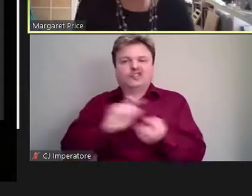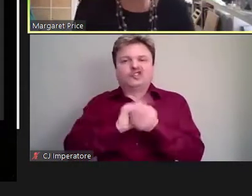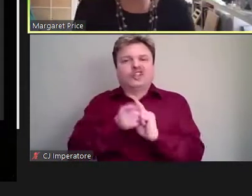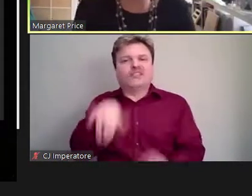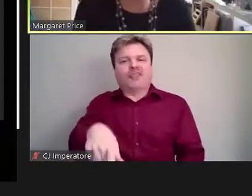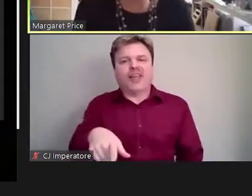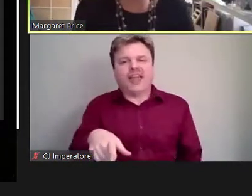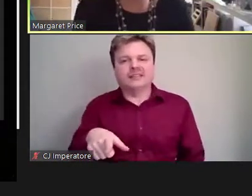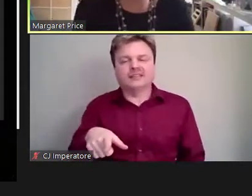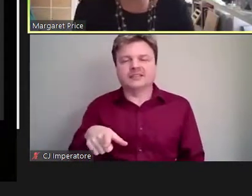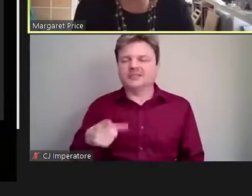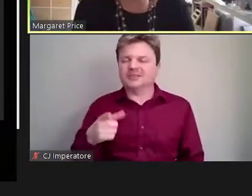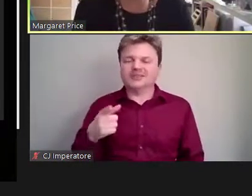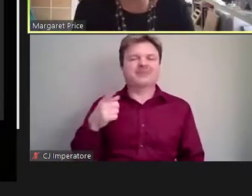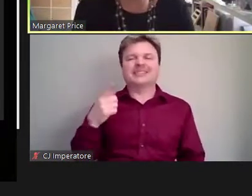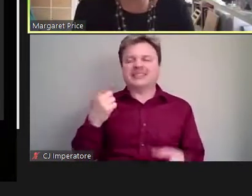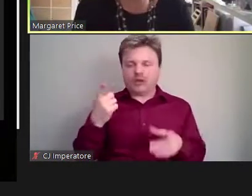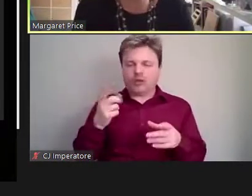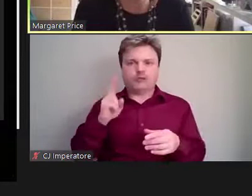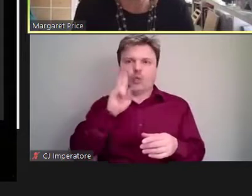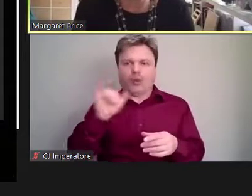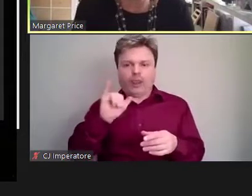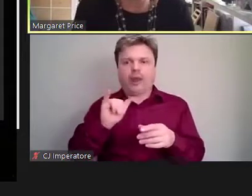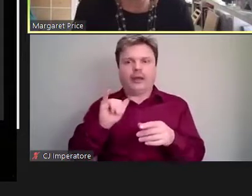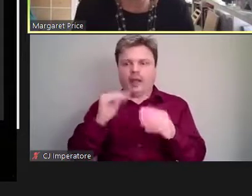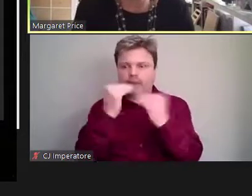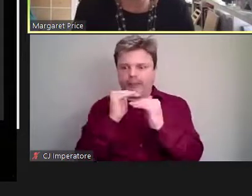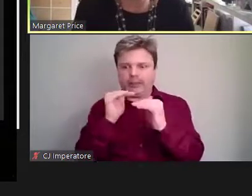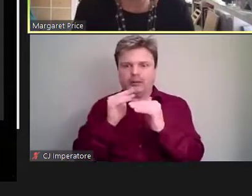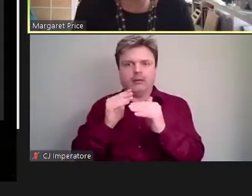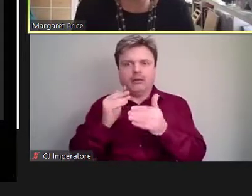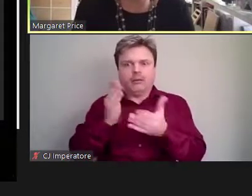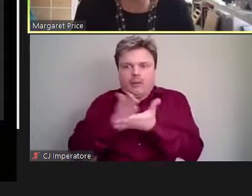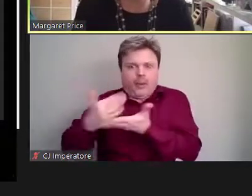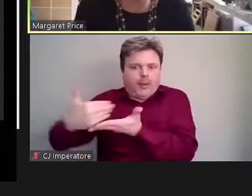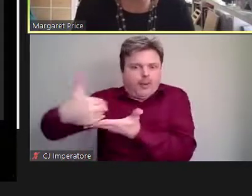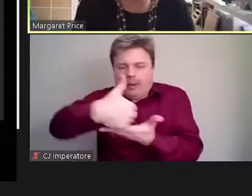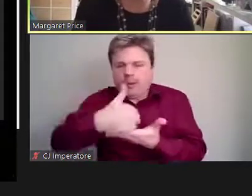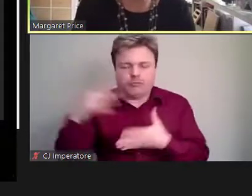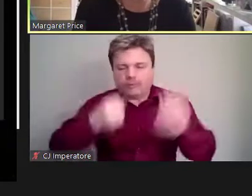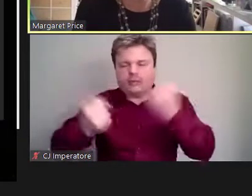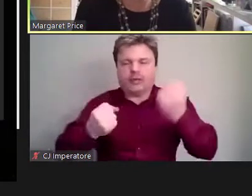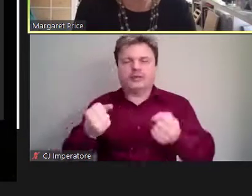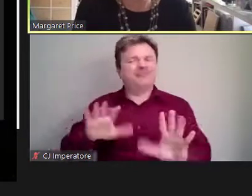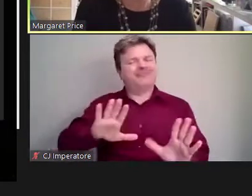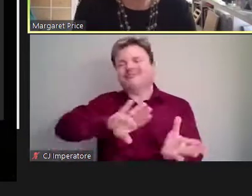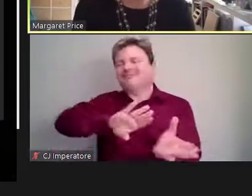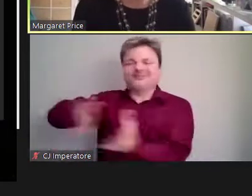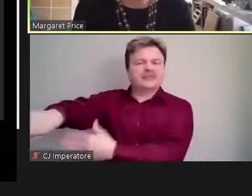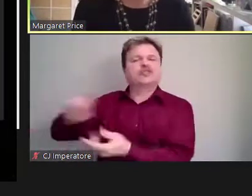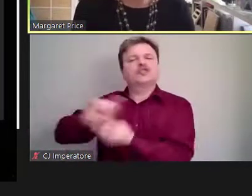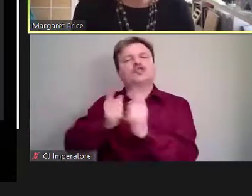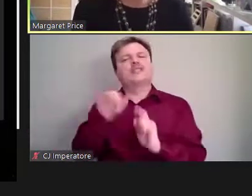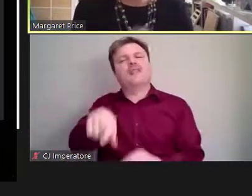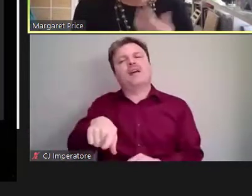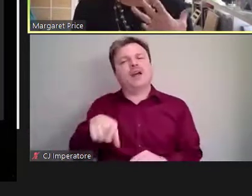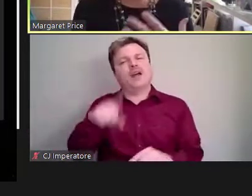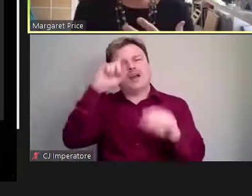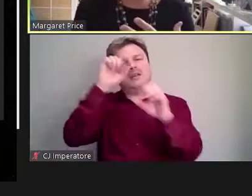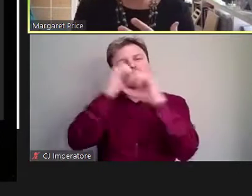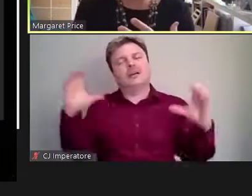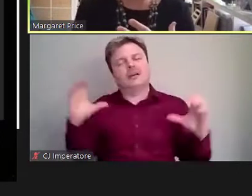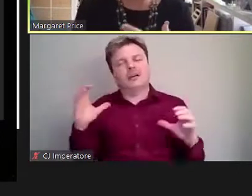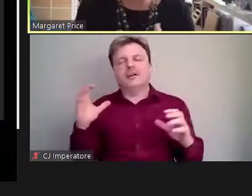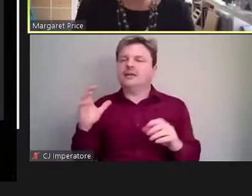number of pieces that people are grabbing for, and make it seem more like something where the